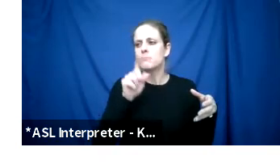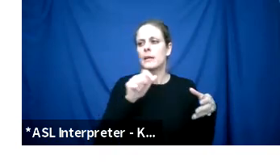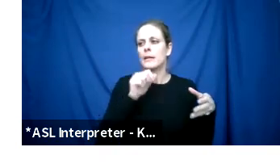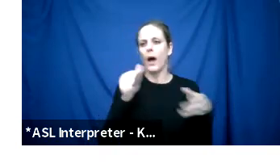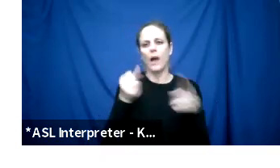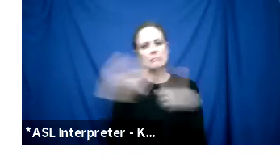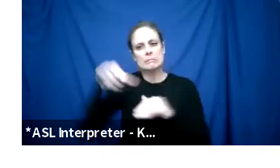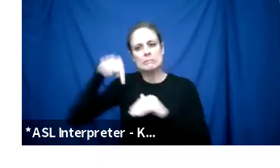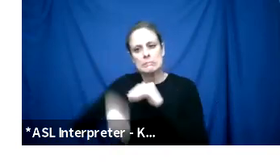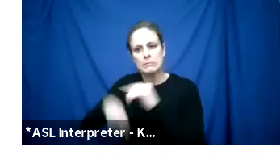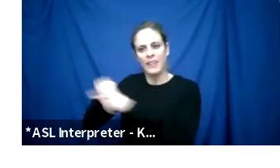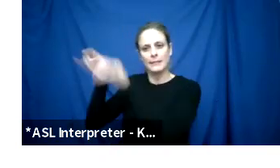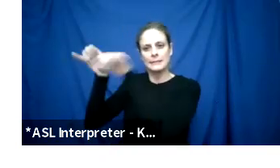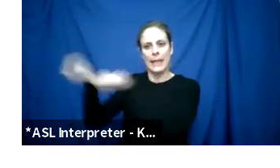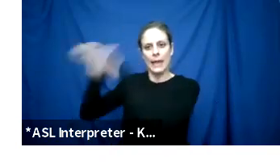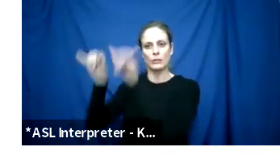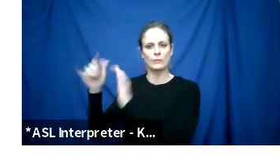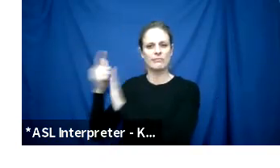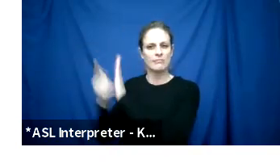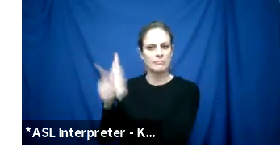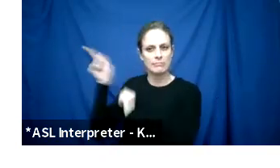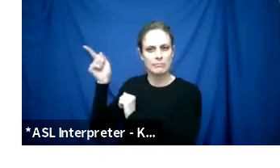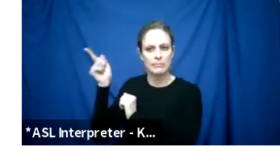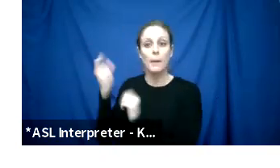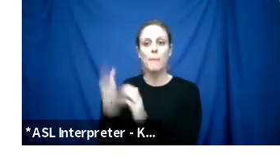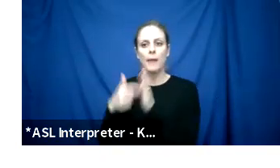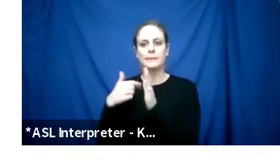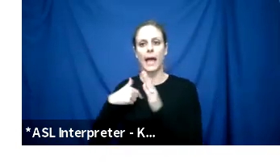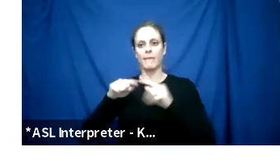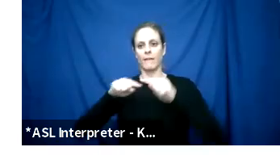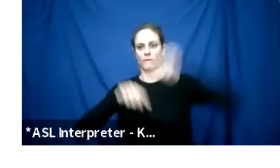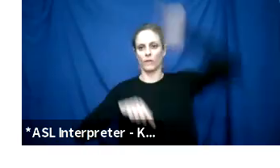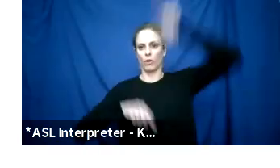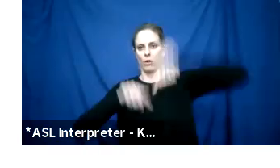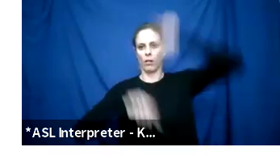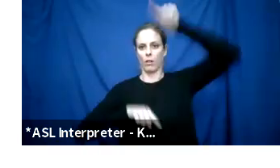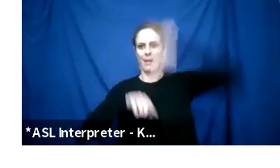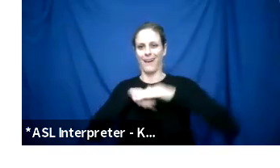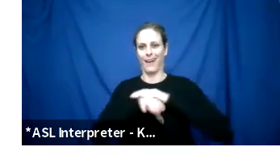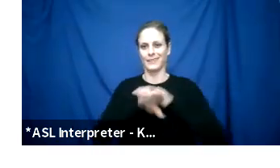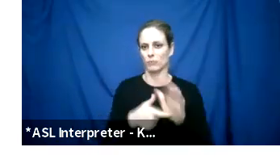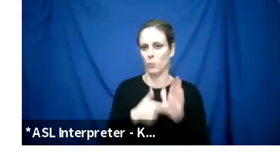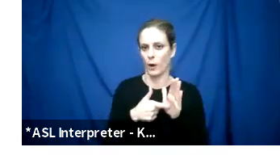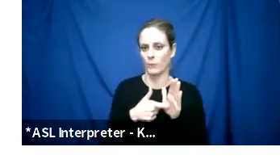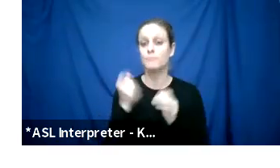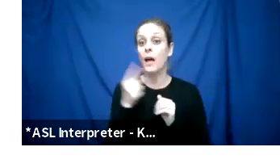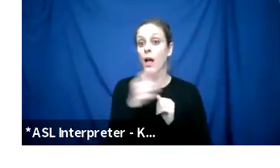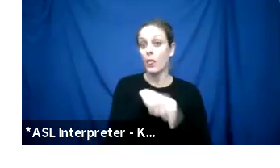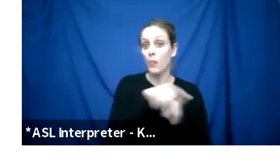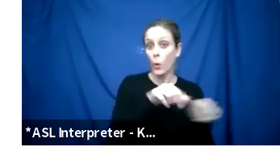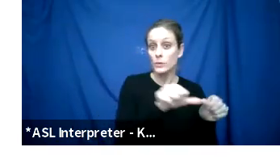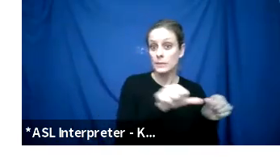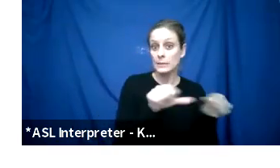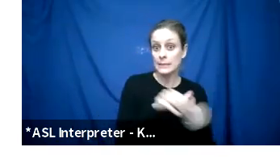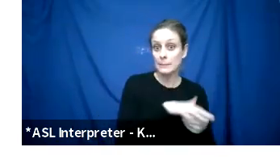standards, except for the vertical access requirement. Now, to be clear, those spaces would need to comply with all